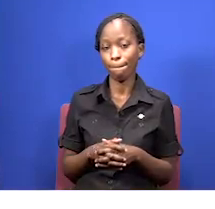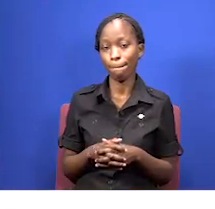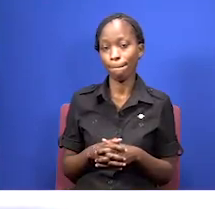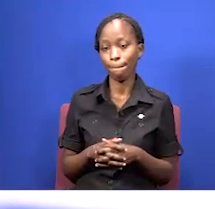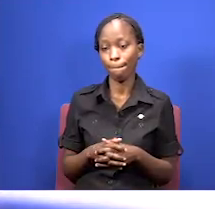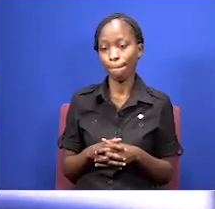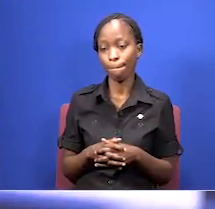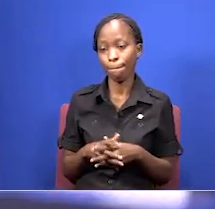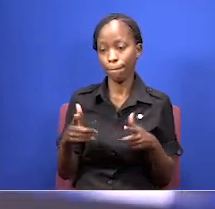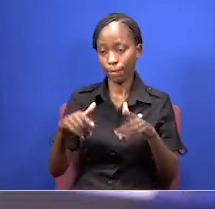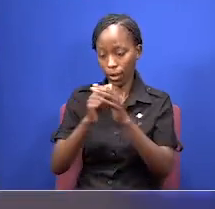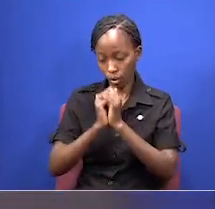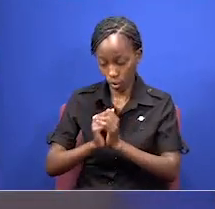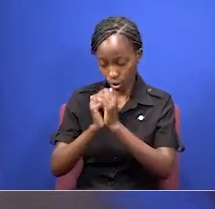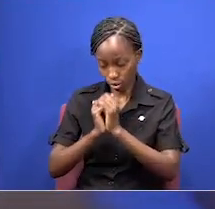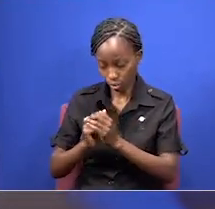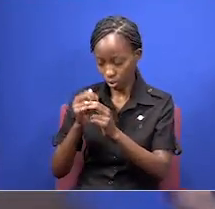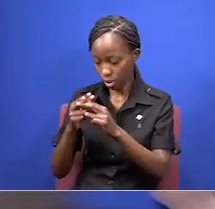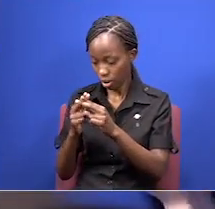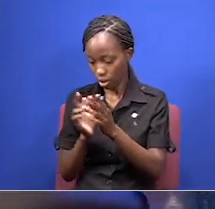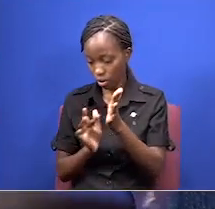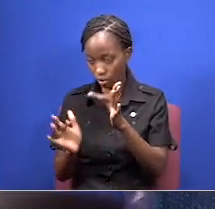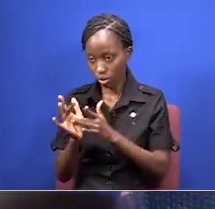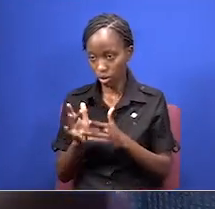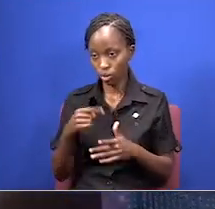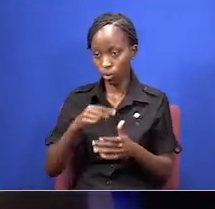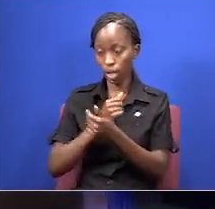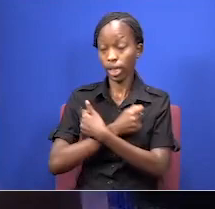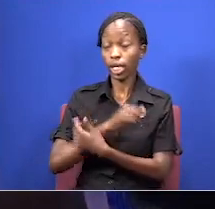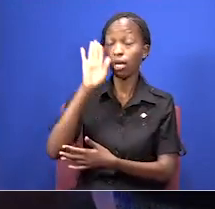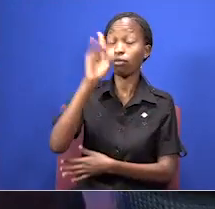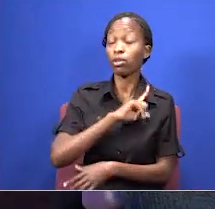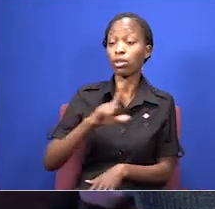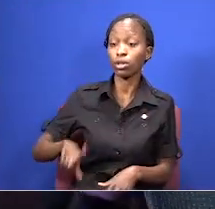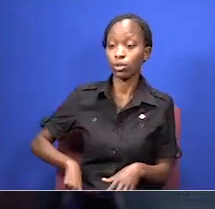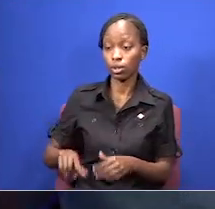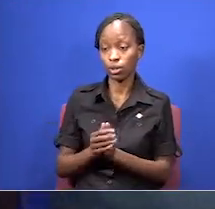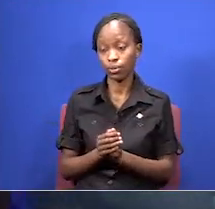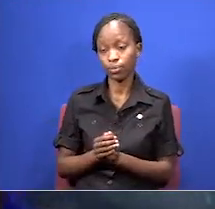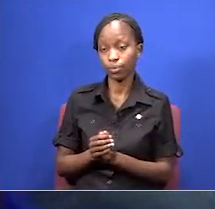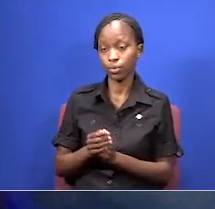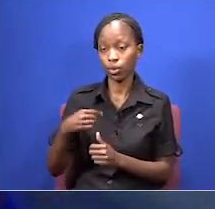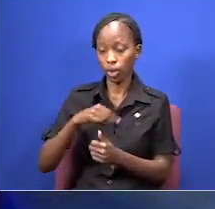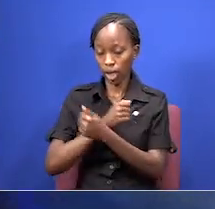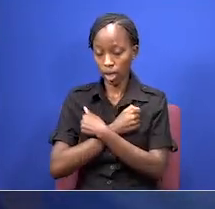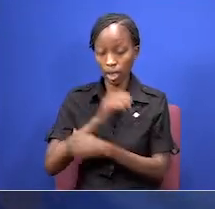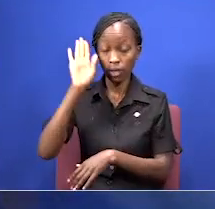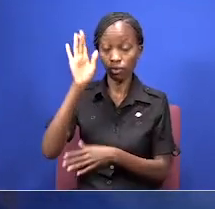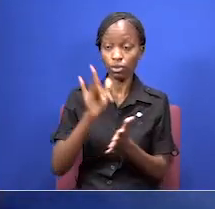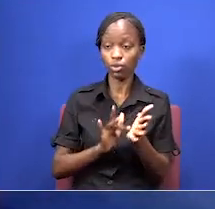Hallelujah. Come on, just worship the name of Jesus. We love you, Lord. We love you,